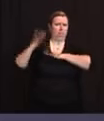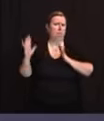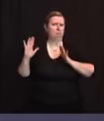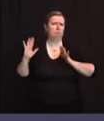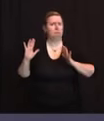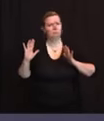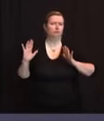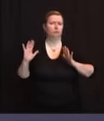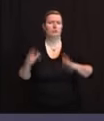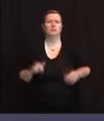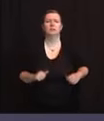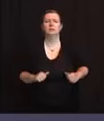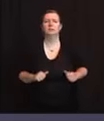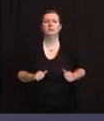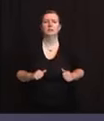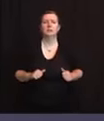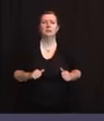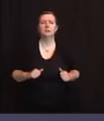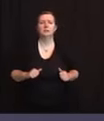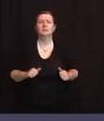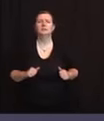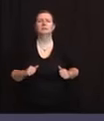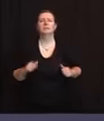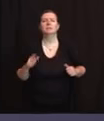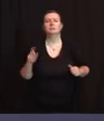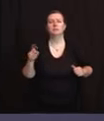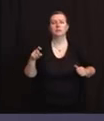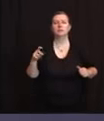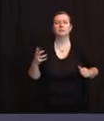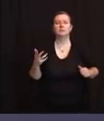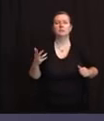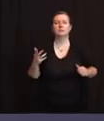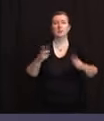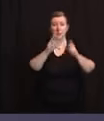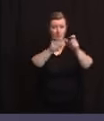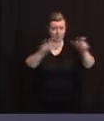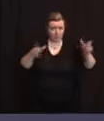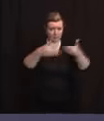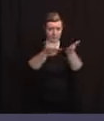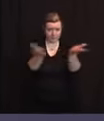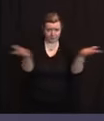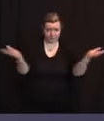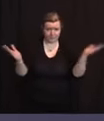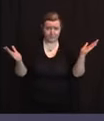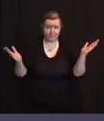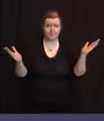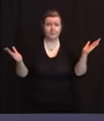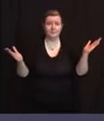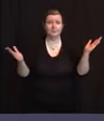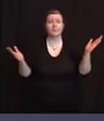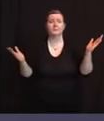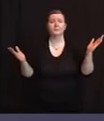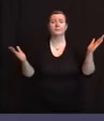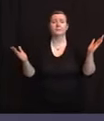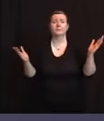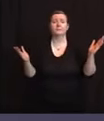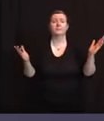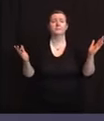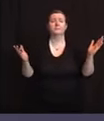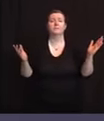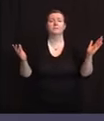it explicitly, but we need folks to, as my late father would say, mind their P's and Q's this